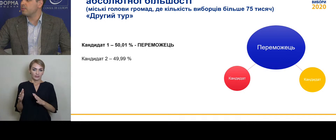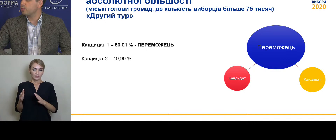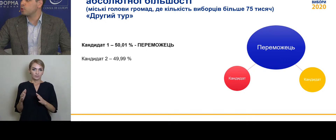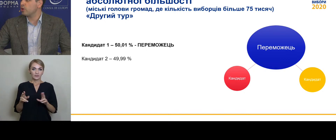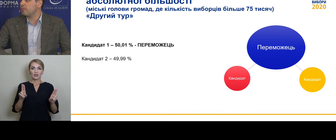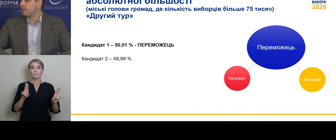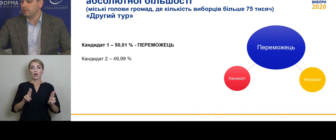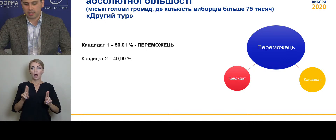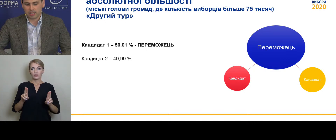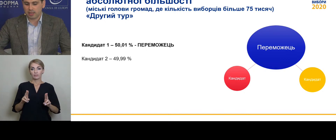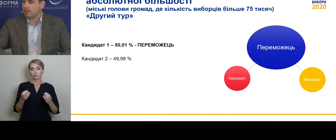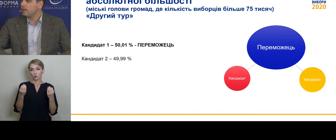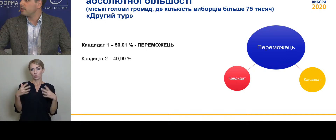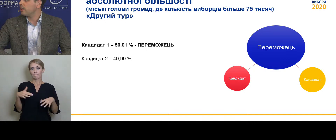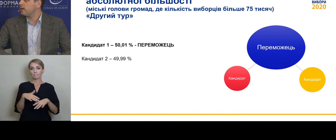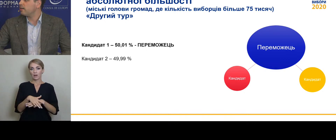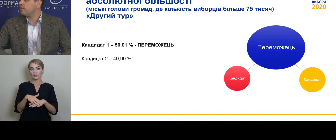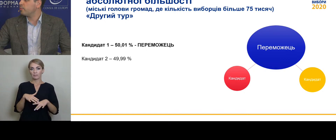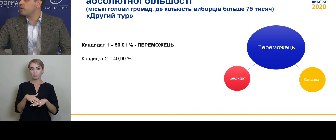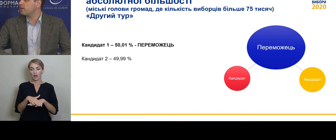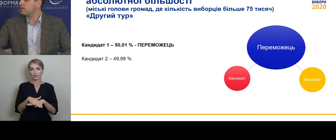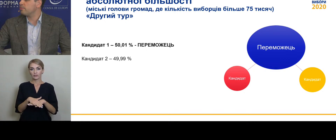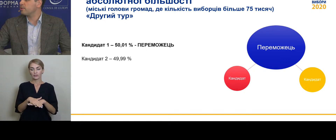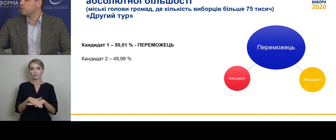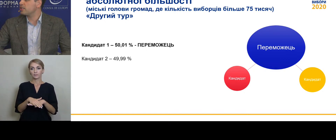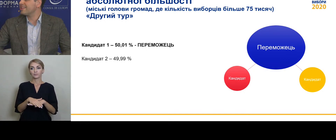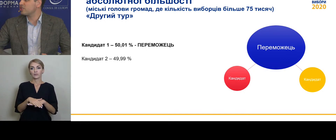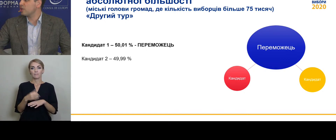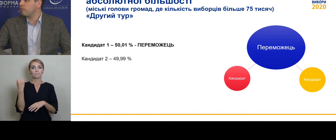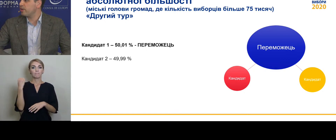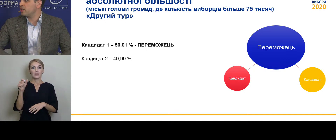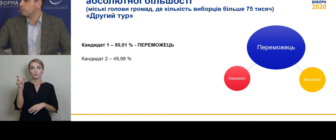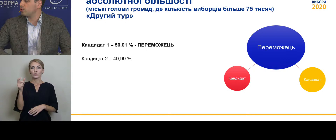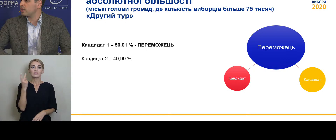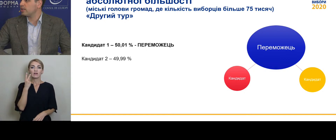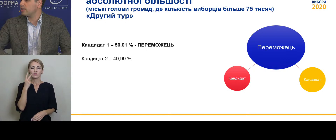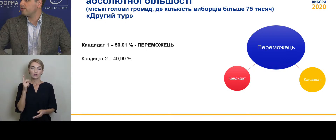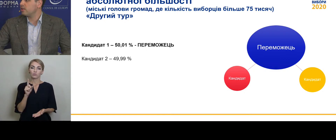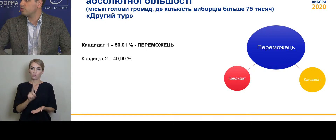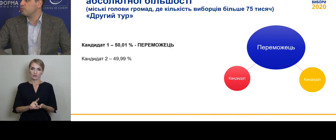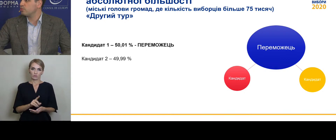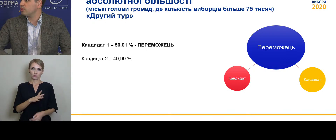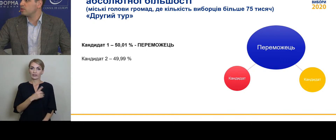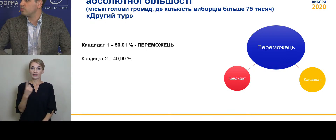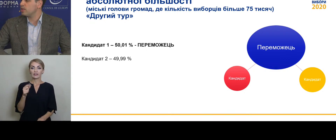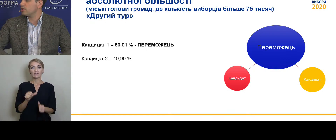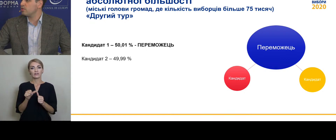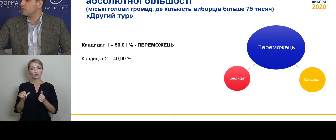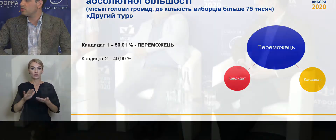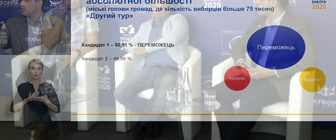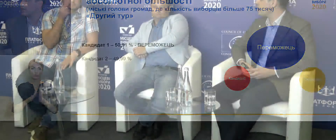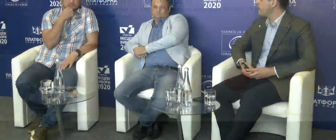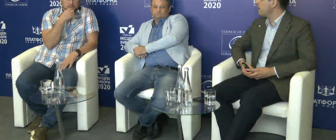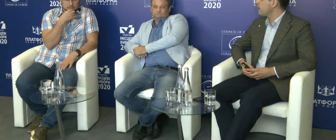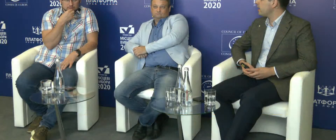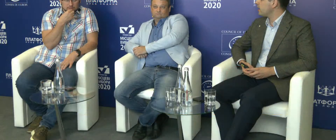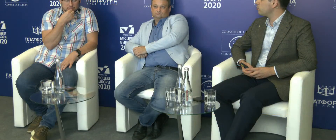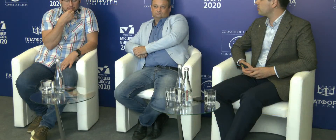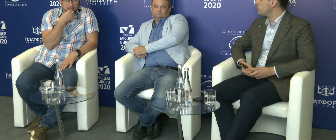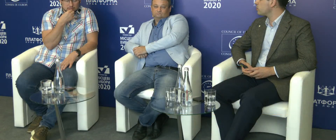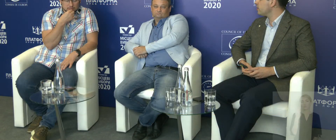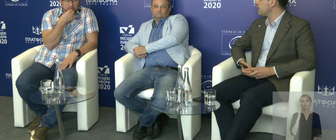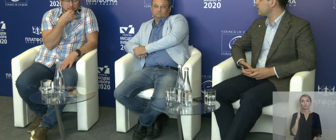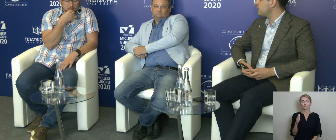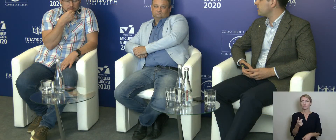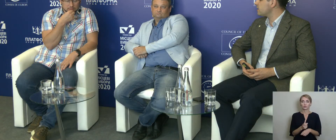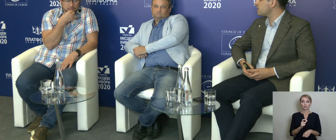of the electors. Well, if we use this simple arithmetic, the winner always have to be